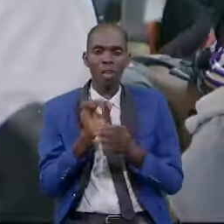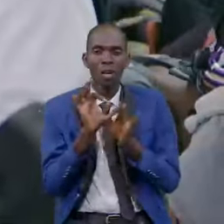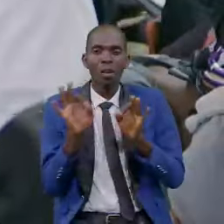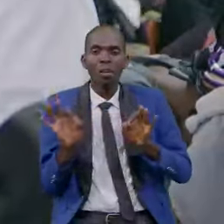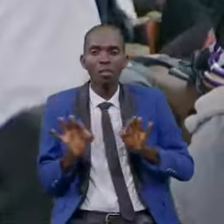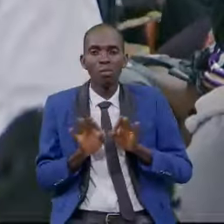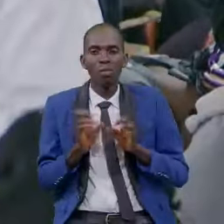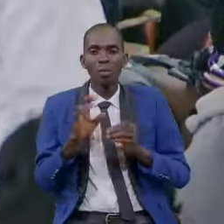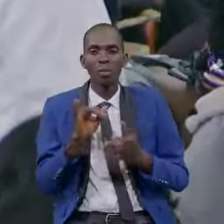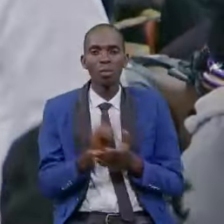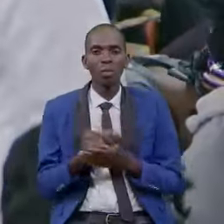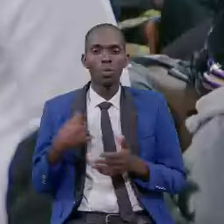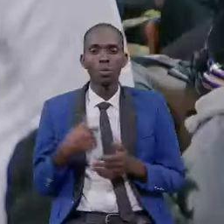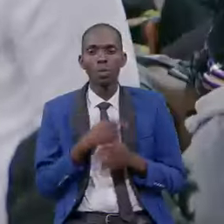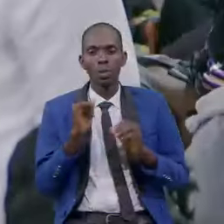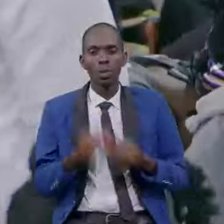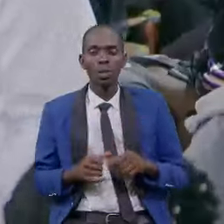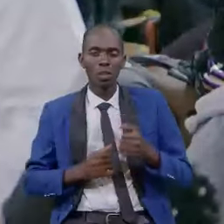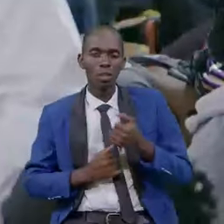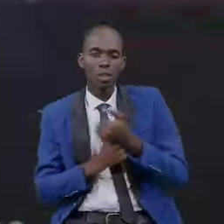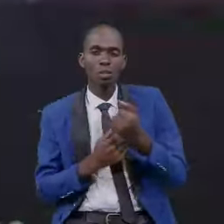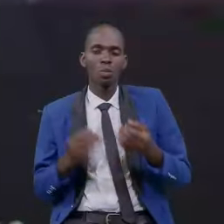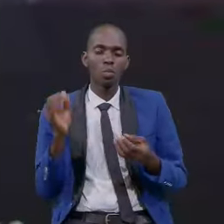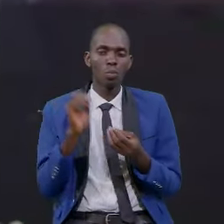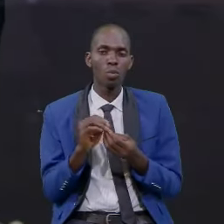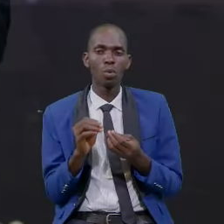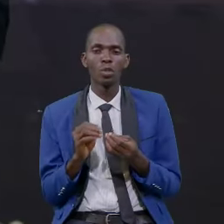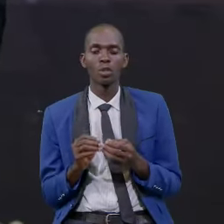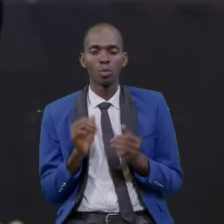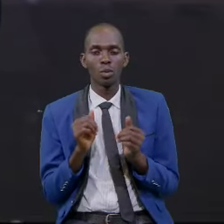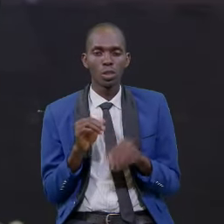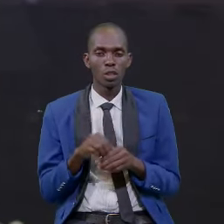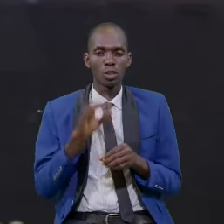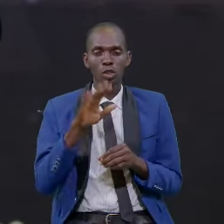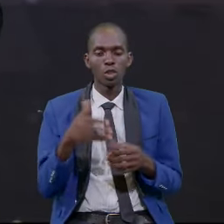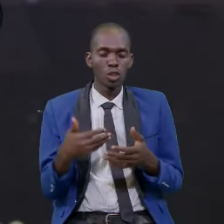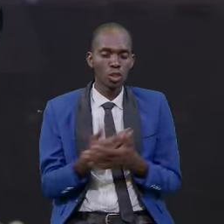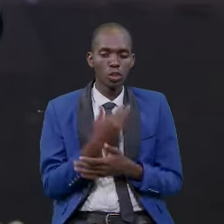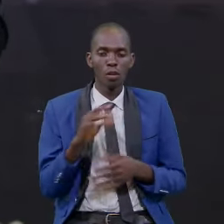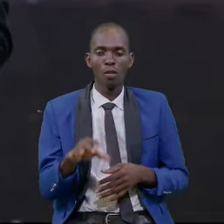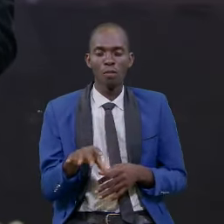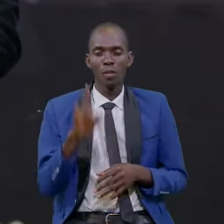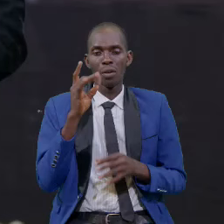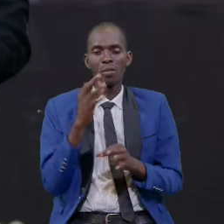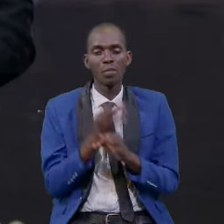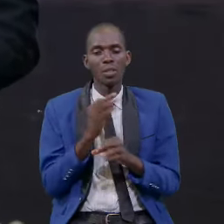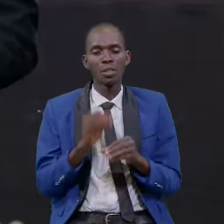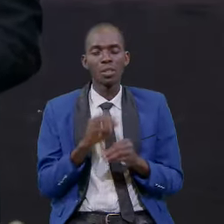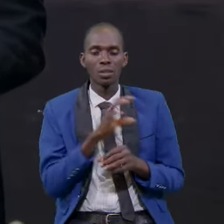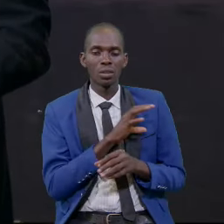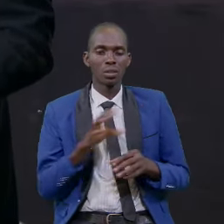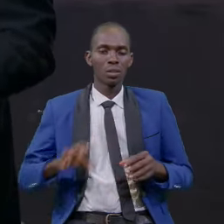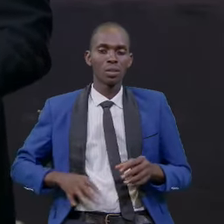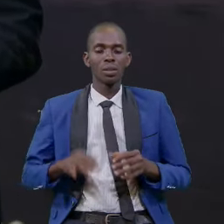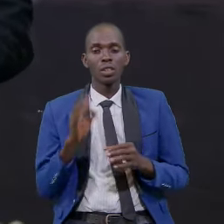assist you further in your new walk with Christ. Also, if you are listening via